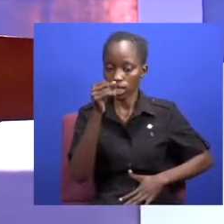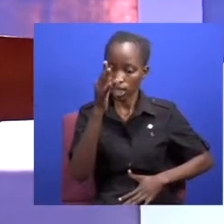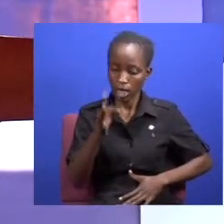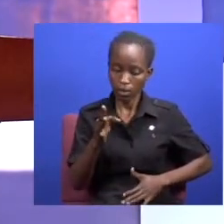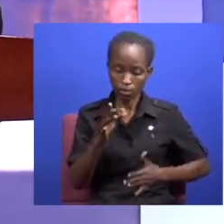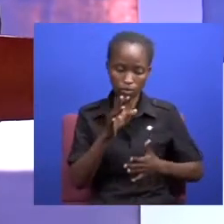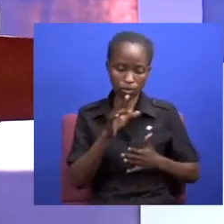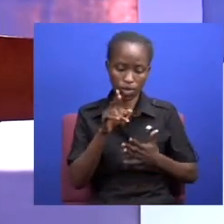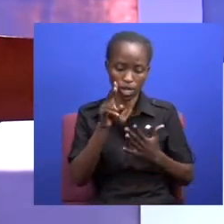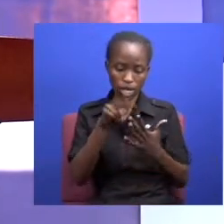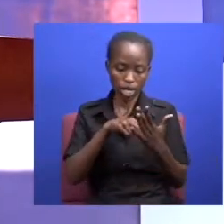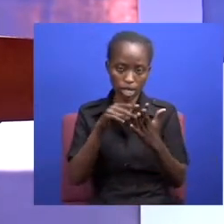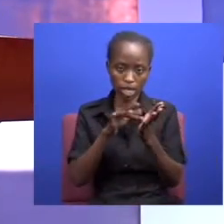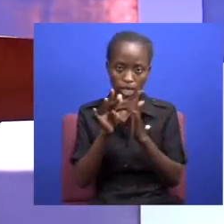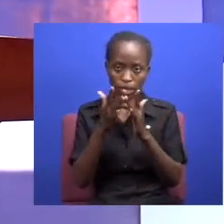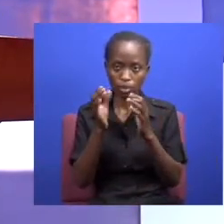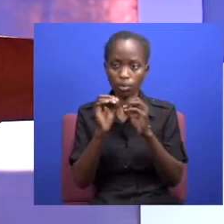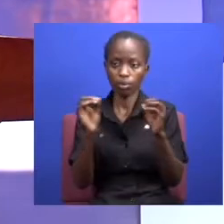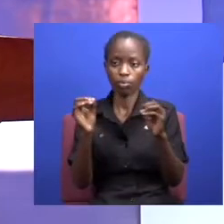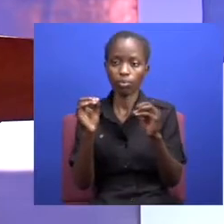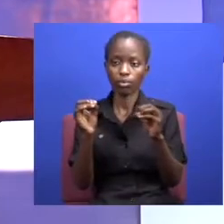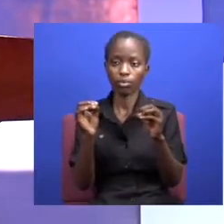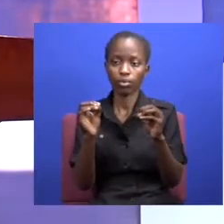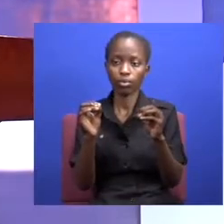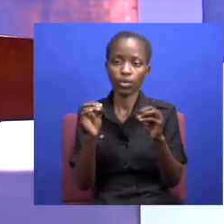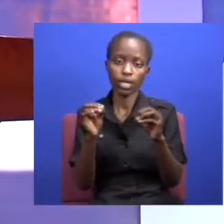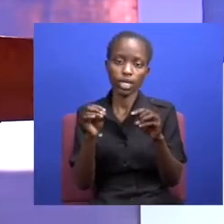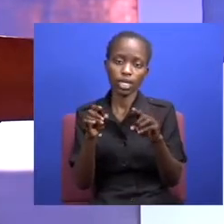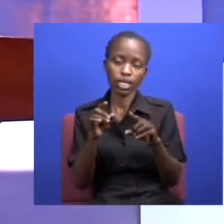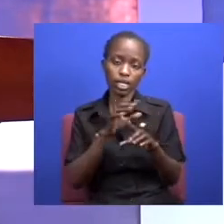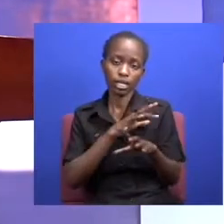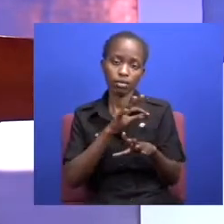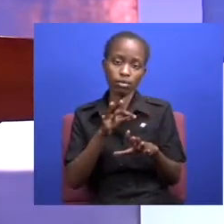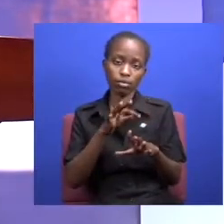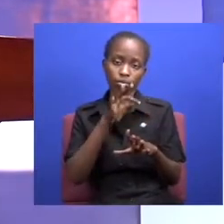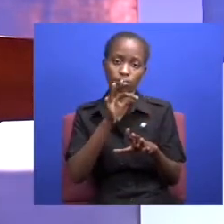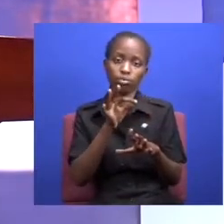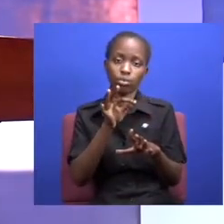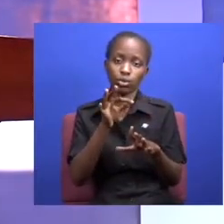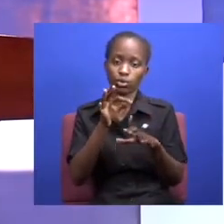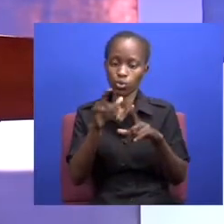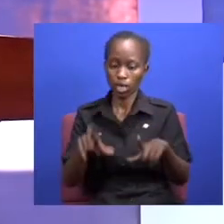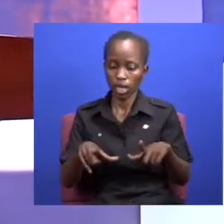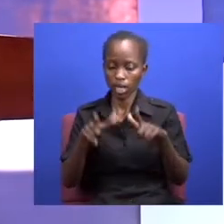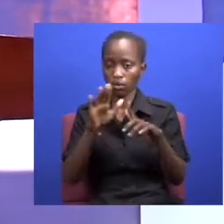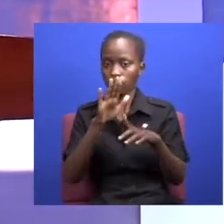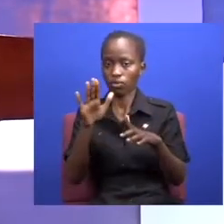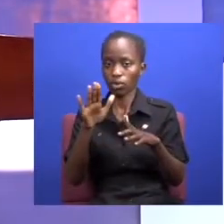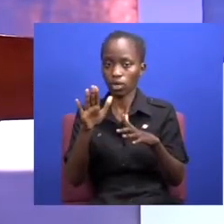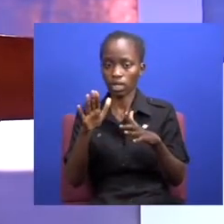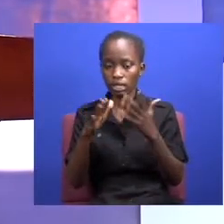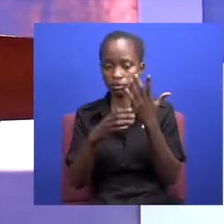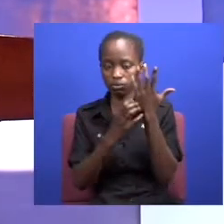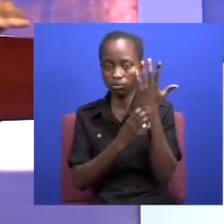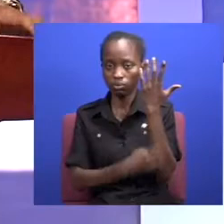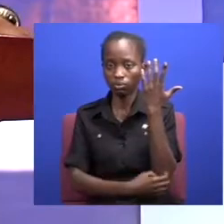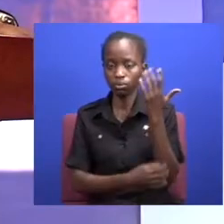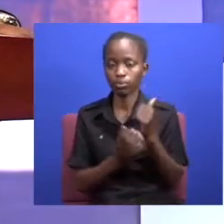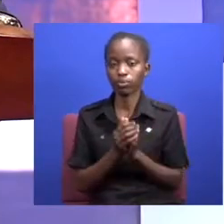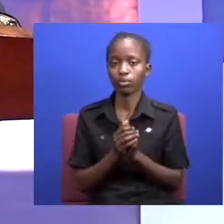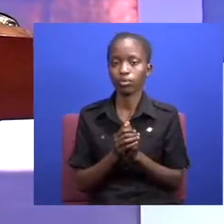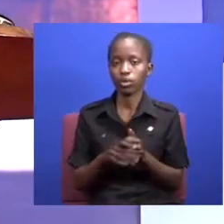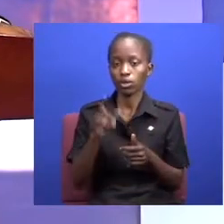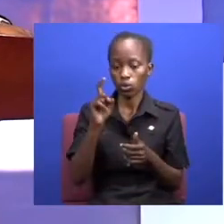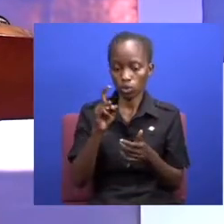not reading the scripture, then you might be spiritually malnourished. You need to read the